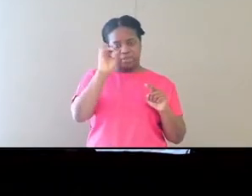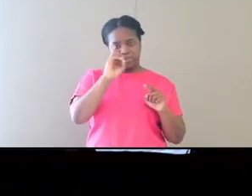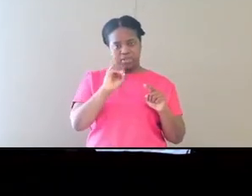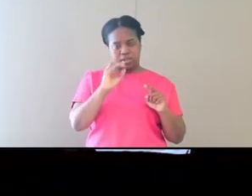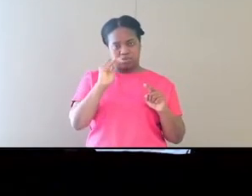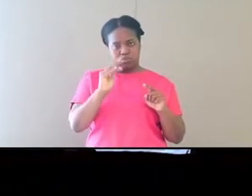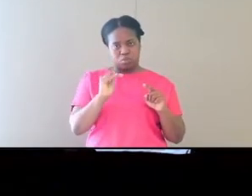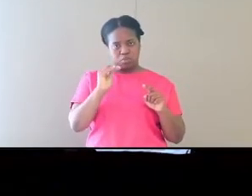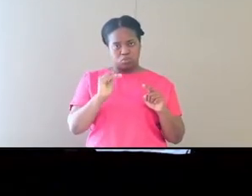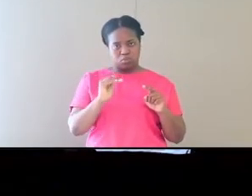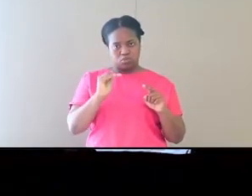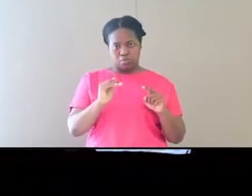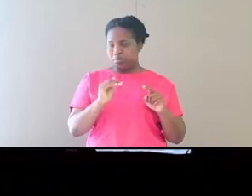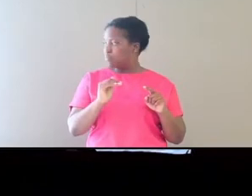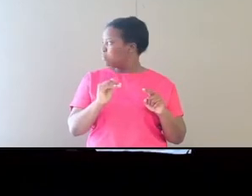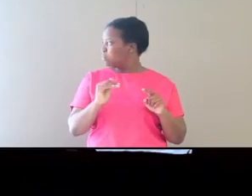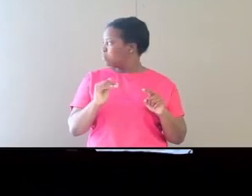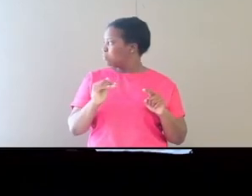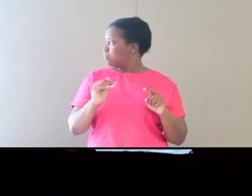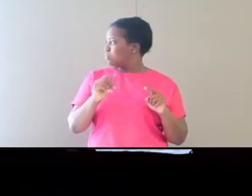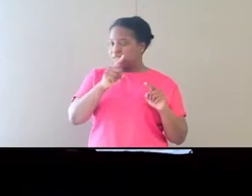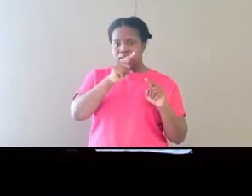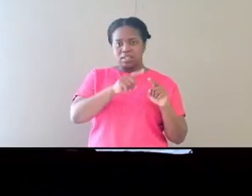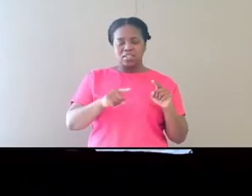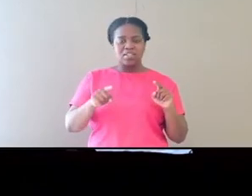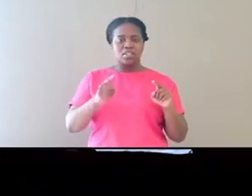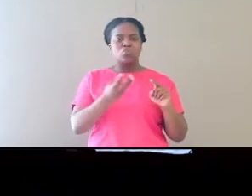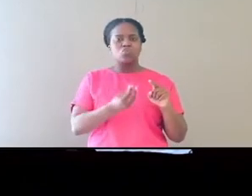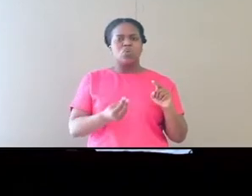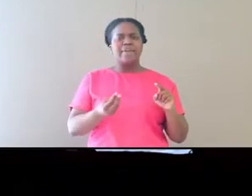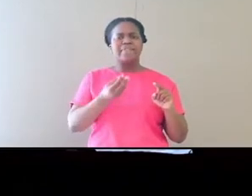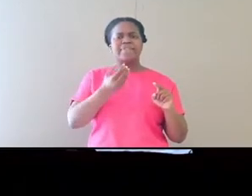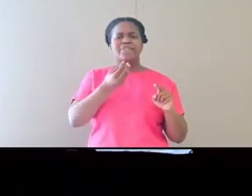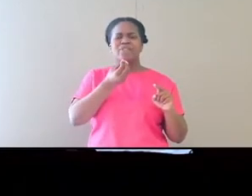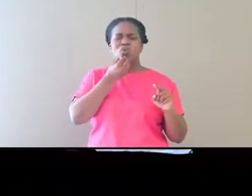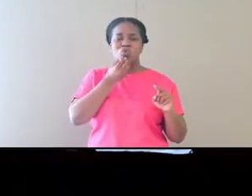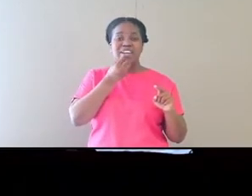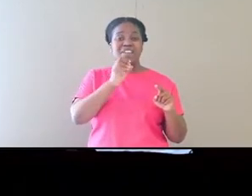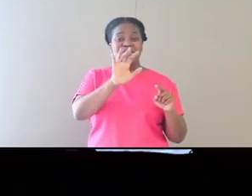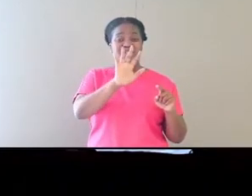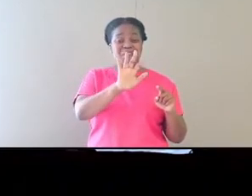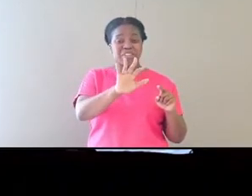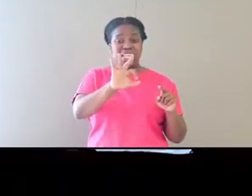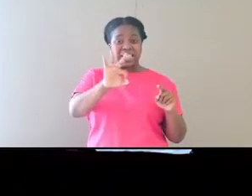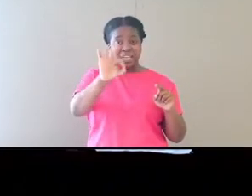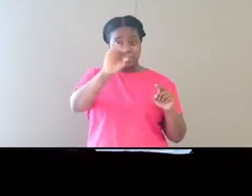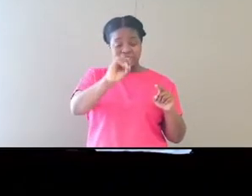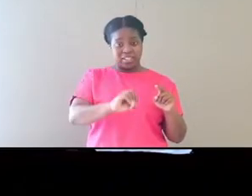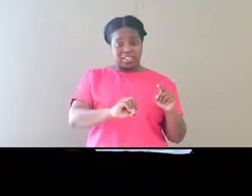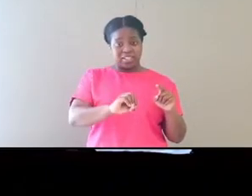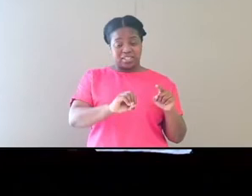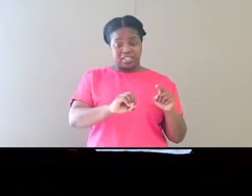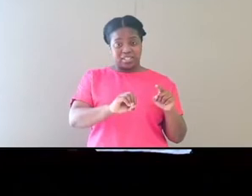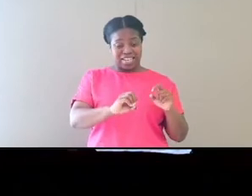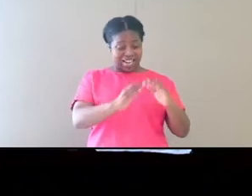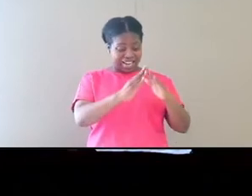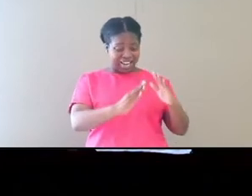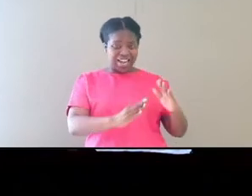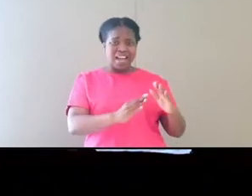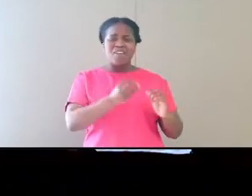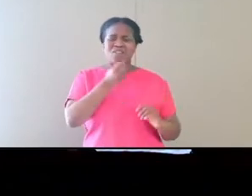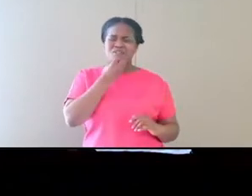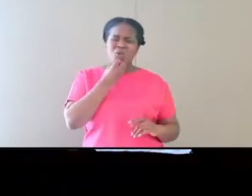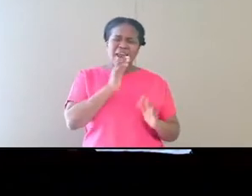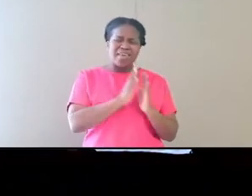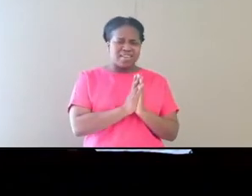poverty. We're tracking this, this is the child food poverty line. So this is 53% of children were in households where they couldn't get enough to eat.